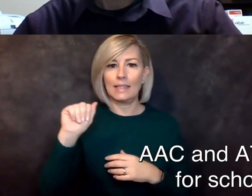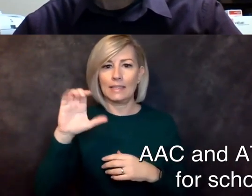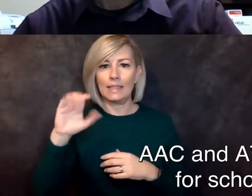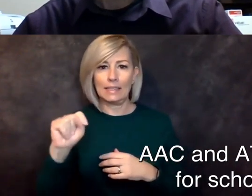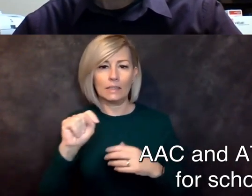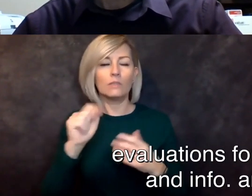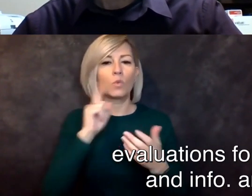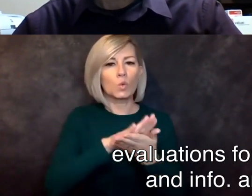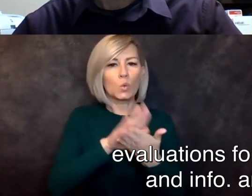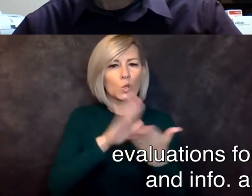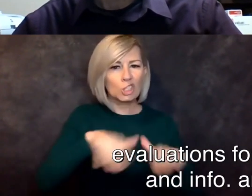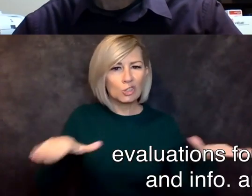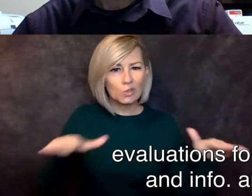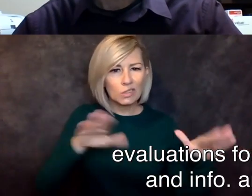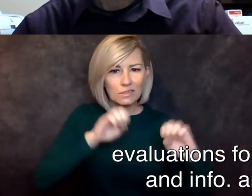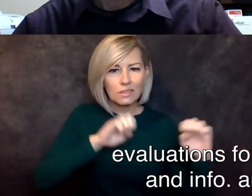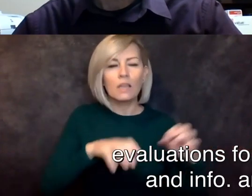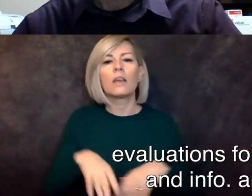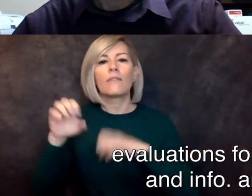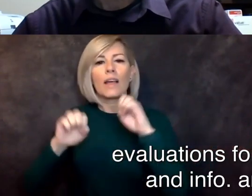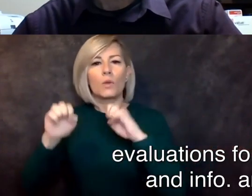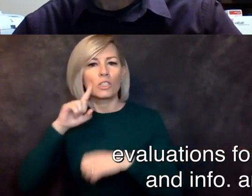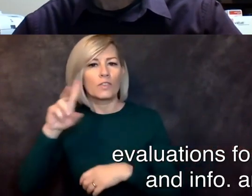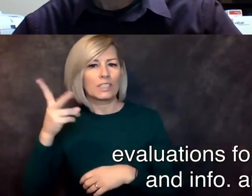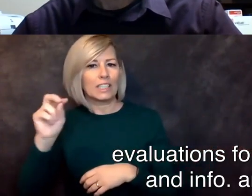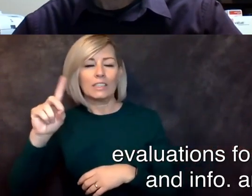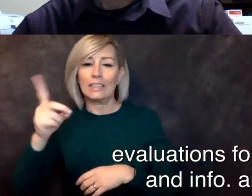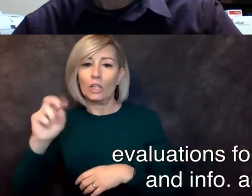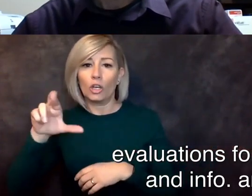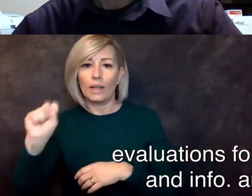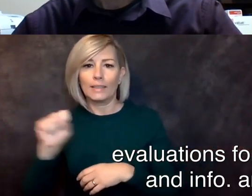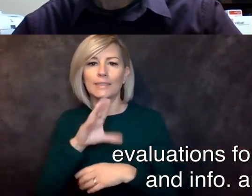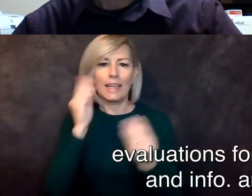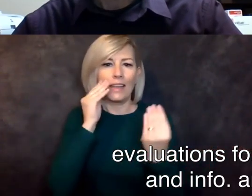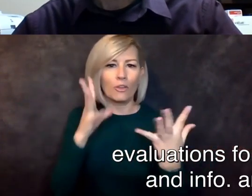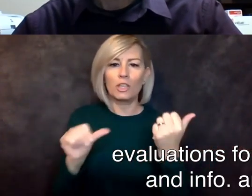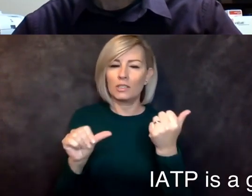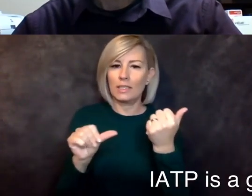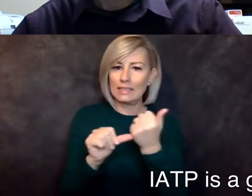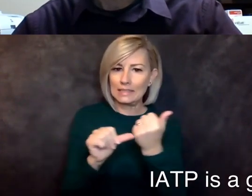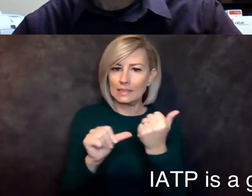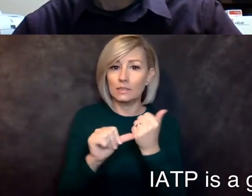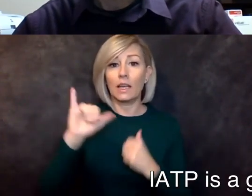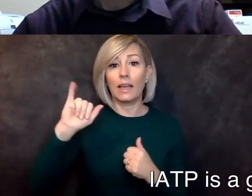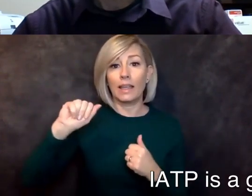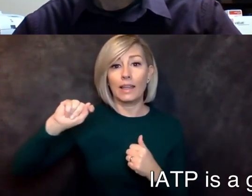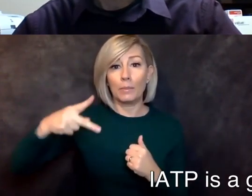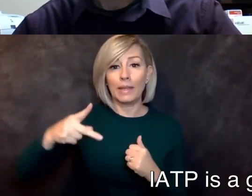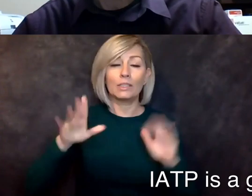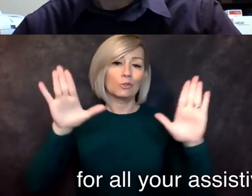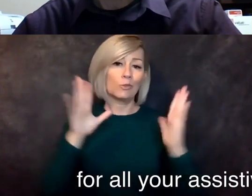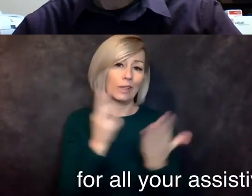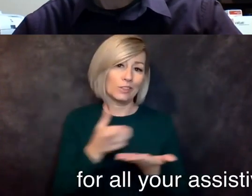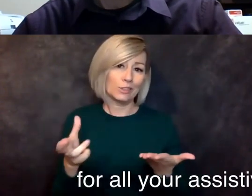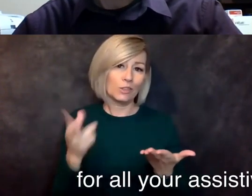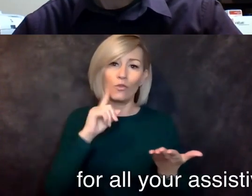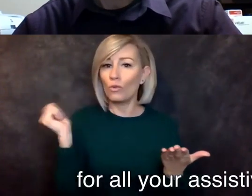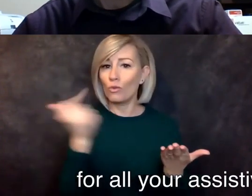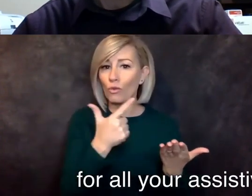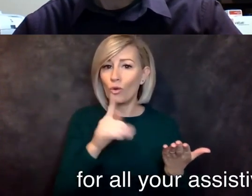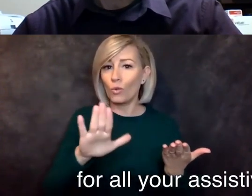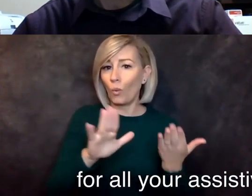children, valuations for DRS customers, and information and assistance. IATP is a great resource for all your